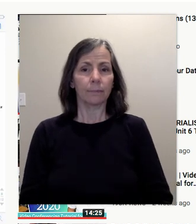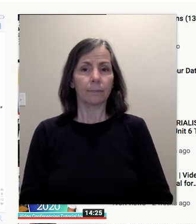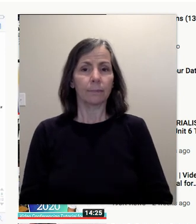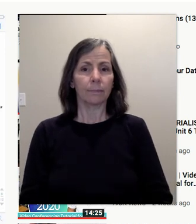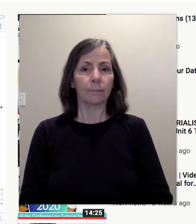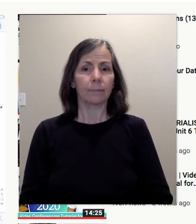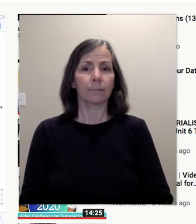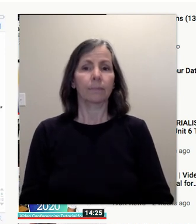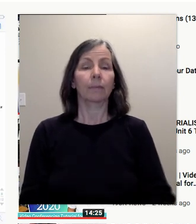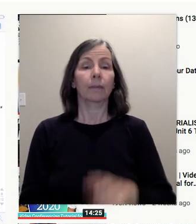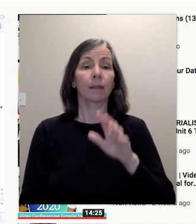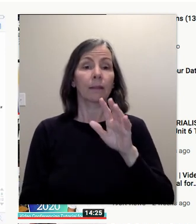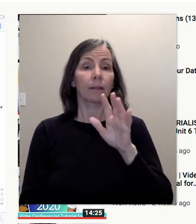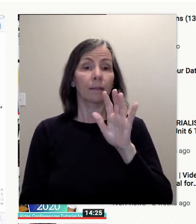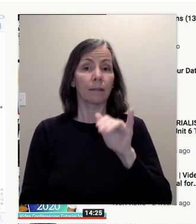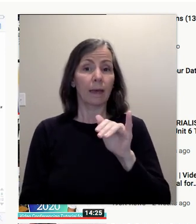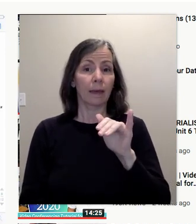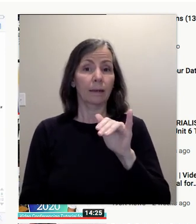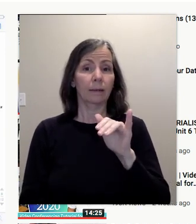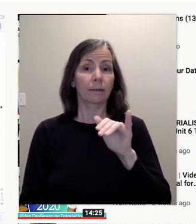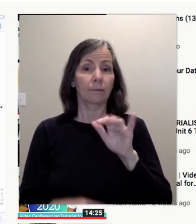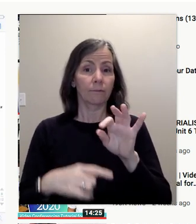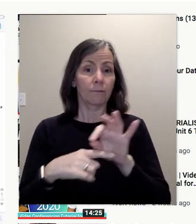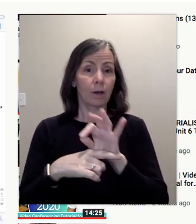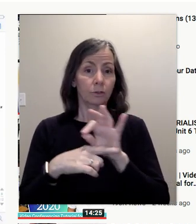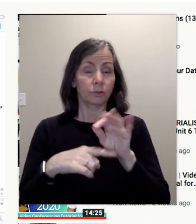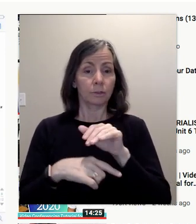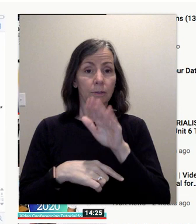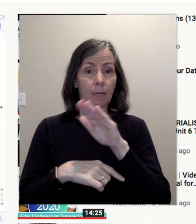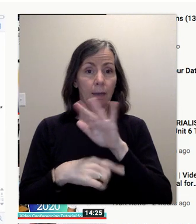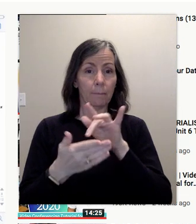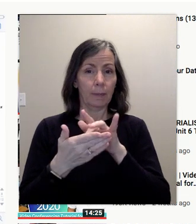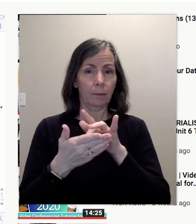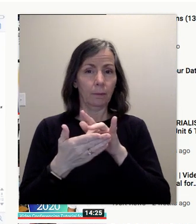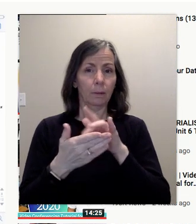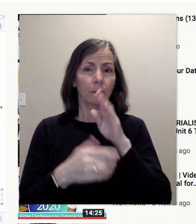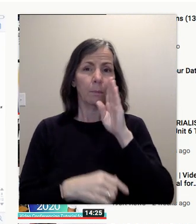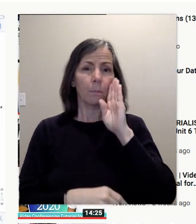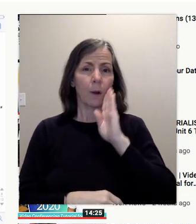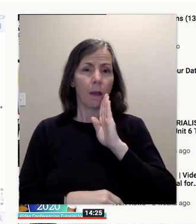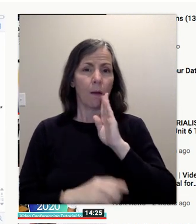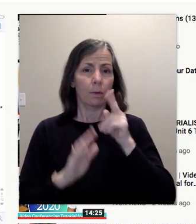your function at the top middle of your screen.